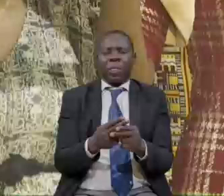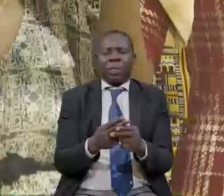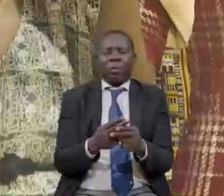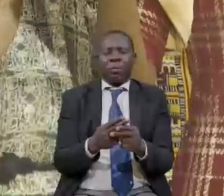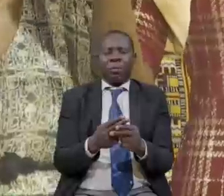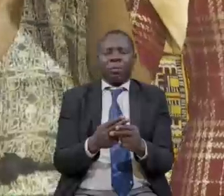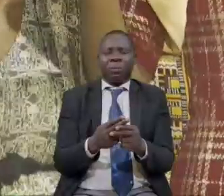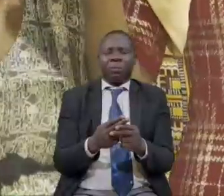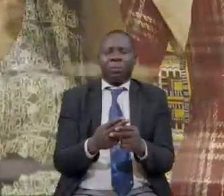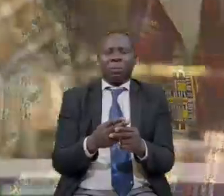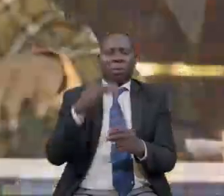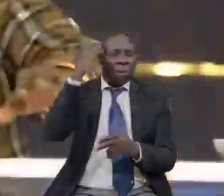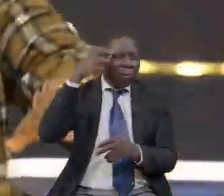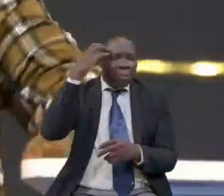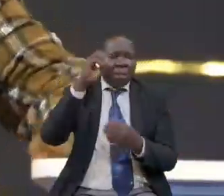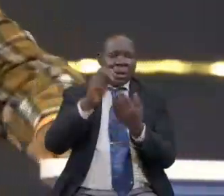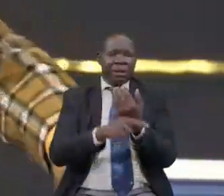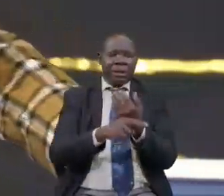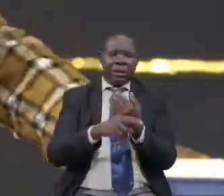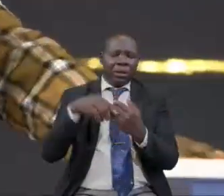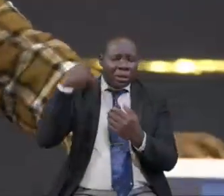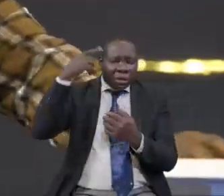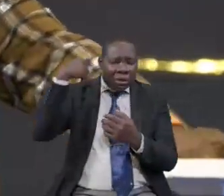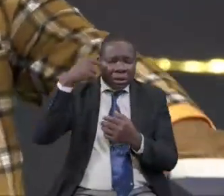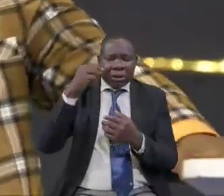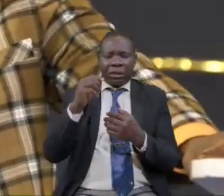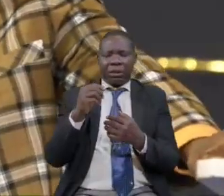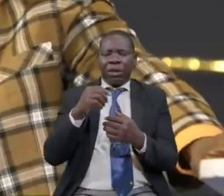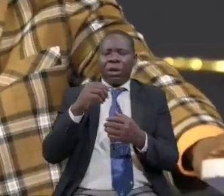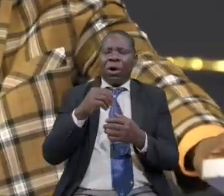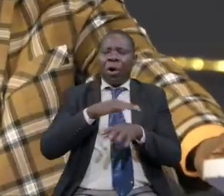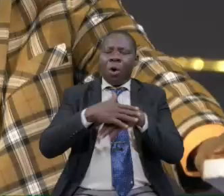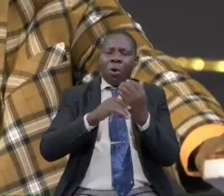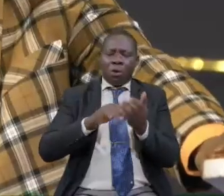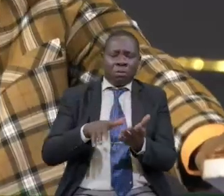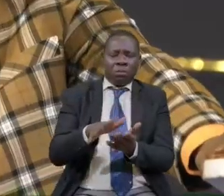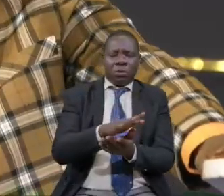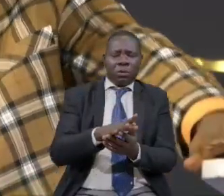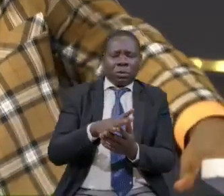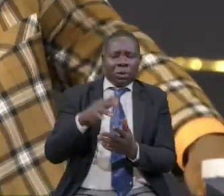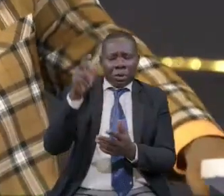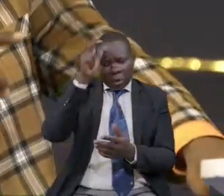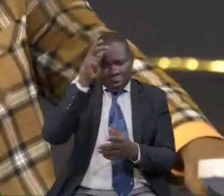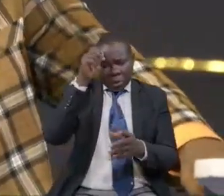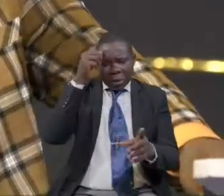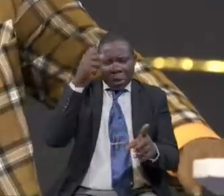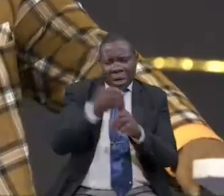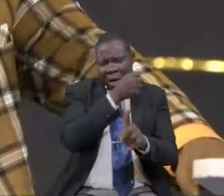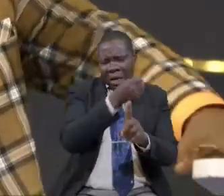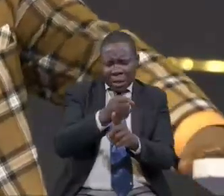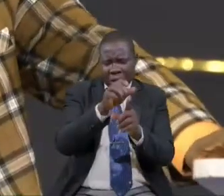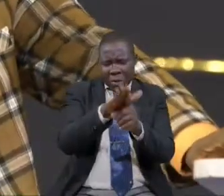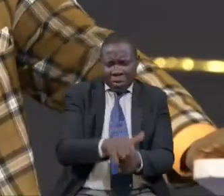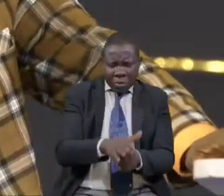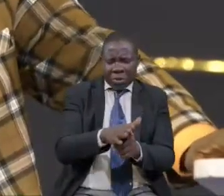Madness, insanity, all those demonic attacks, oppression, afflictions, come out